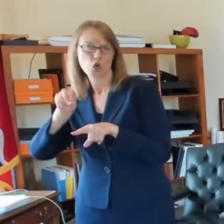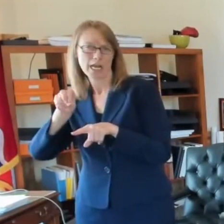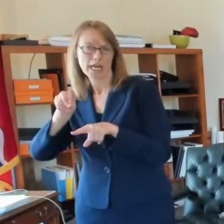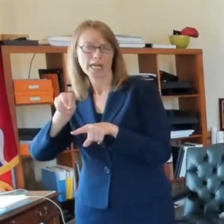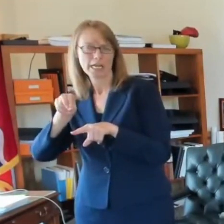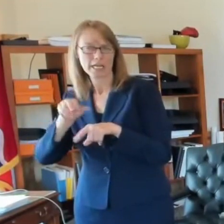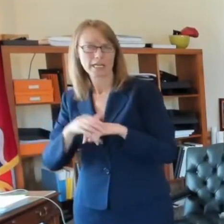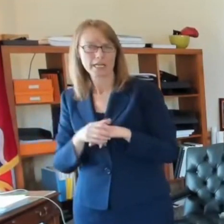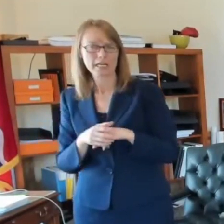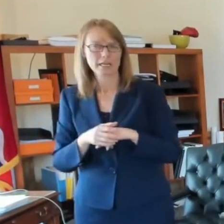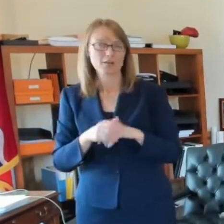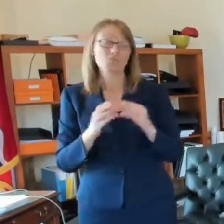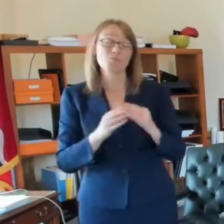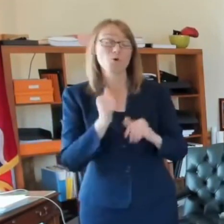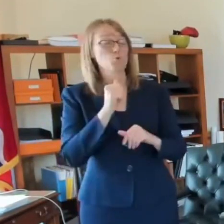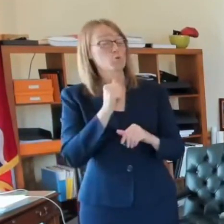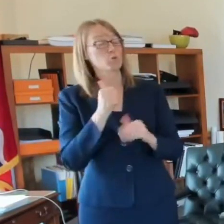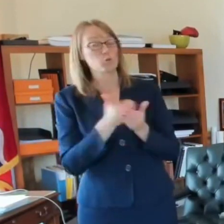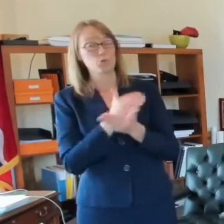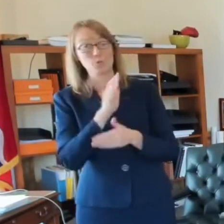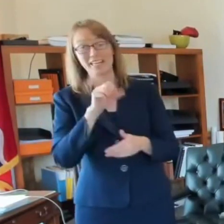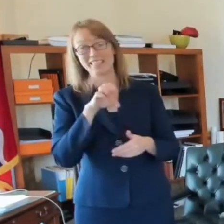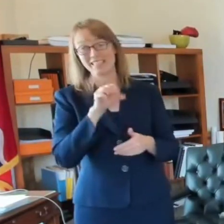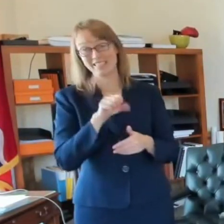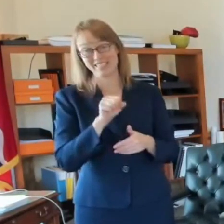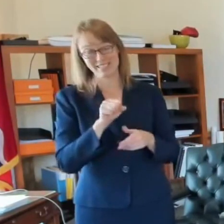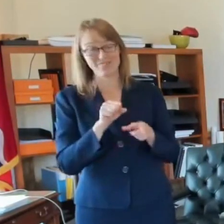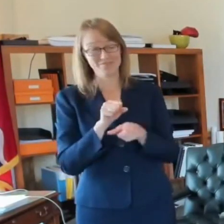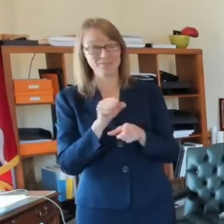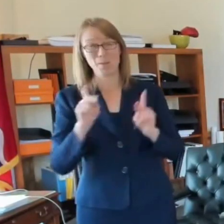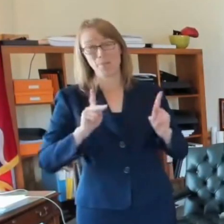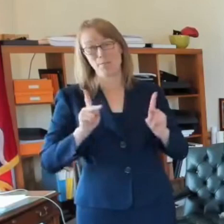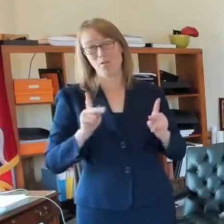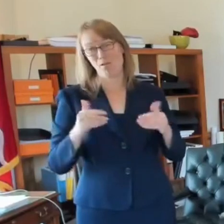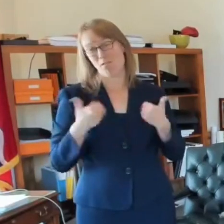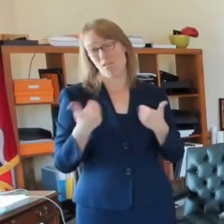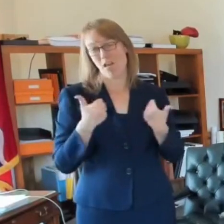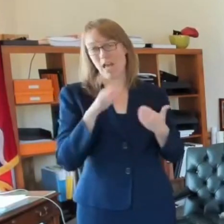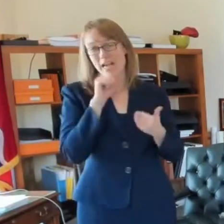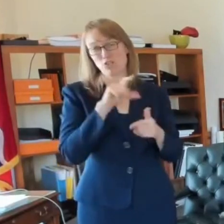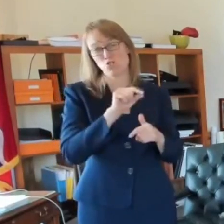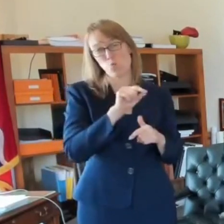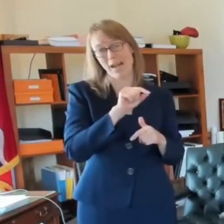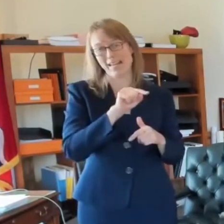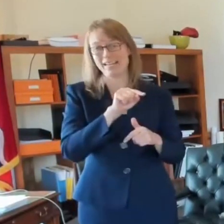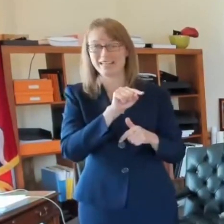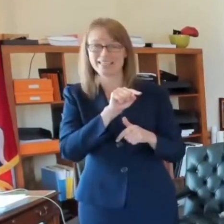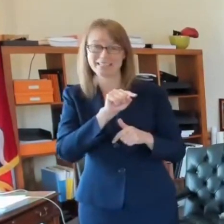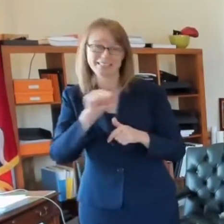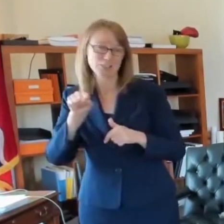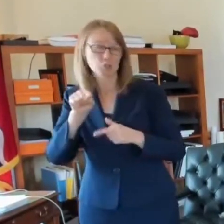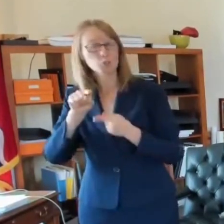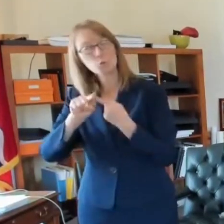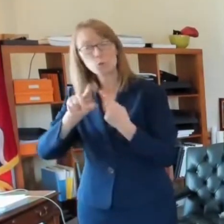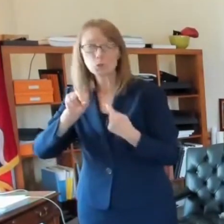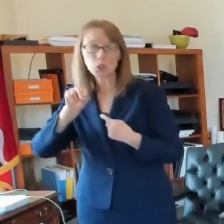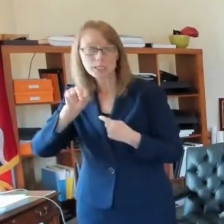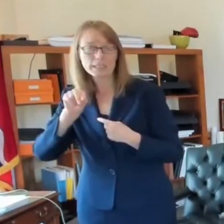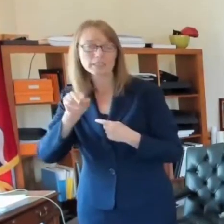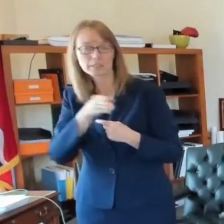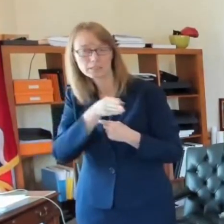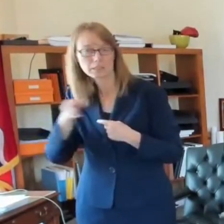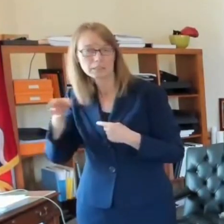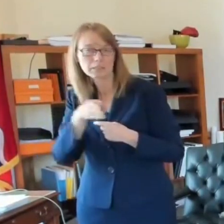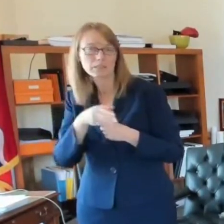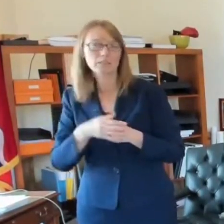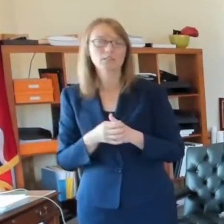the cases coming back in those 20s and 20-year-olds and 30-year-olds.